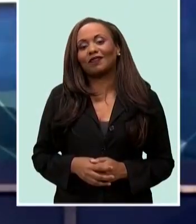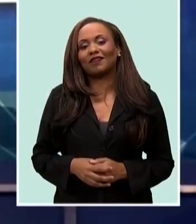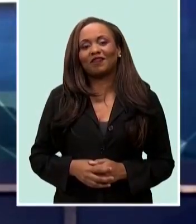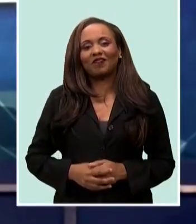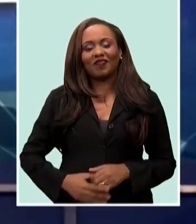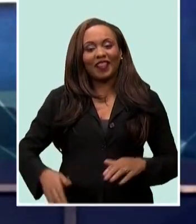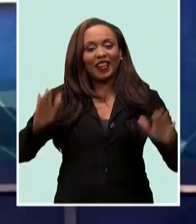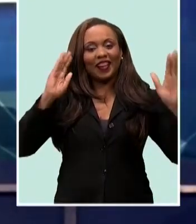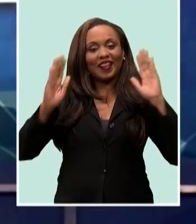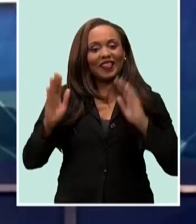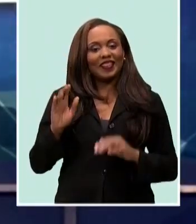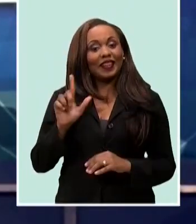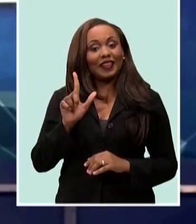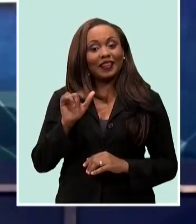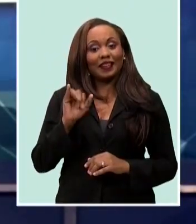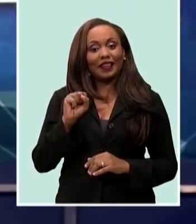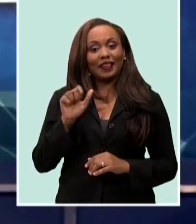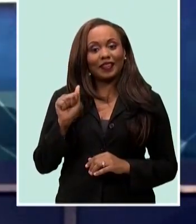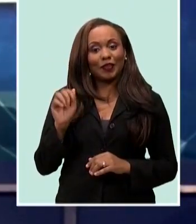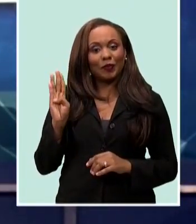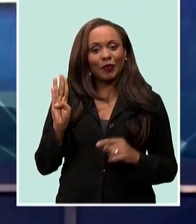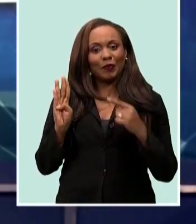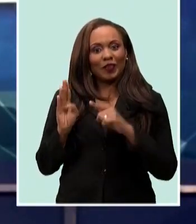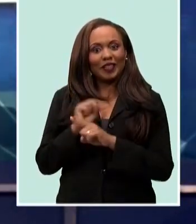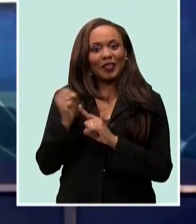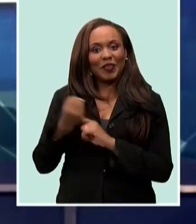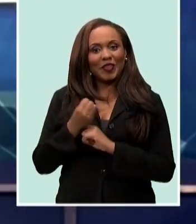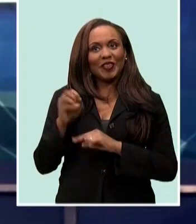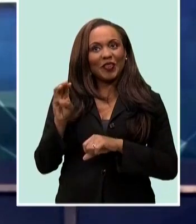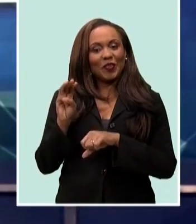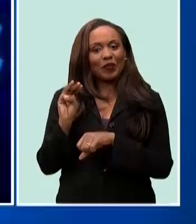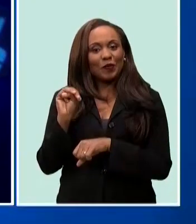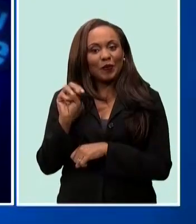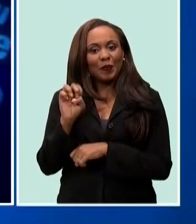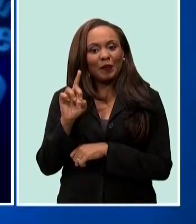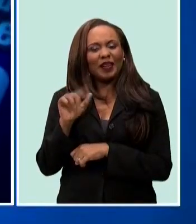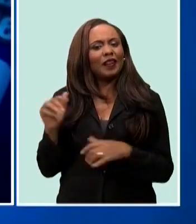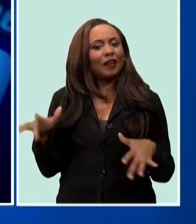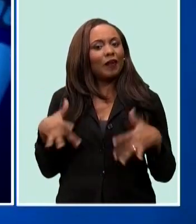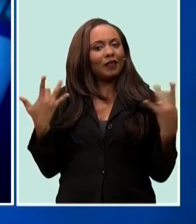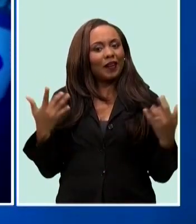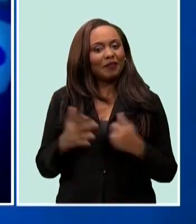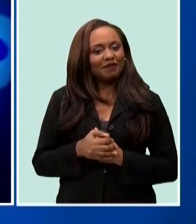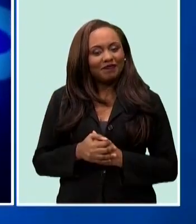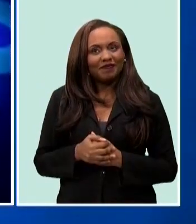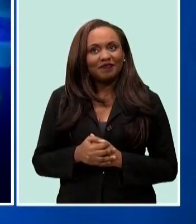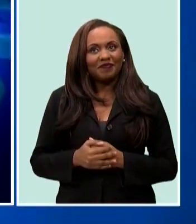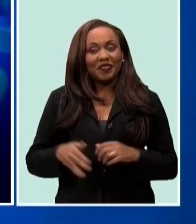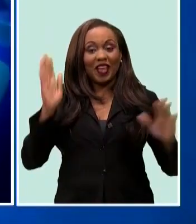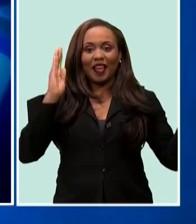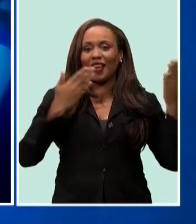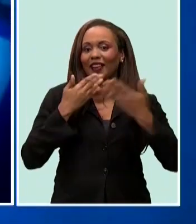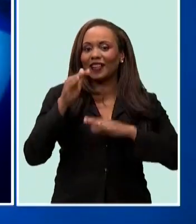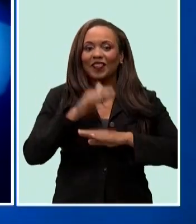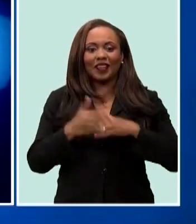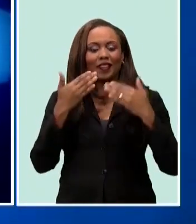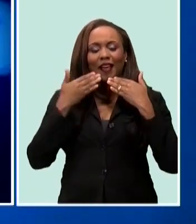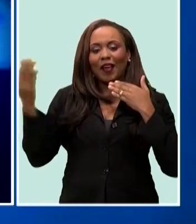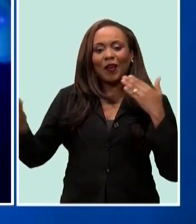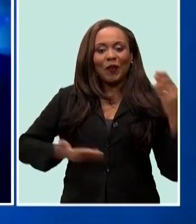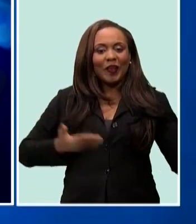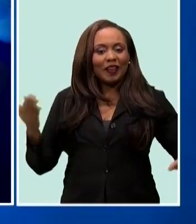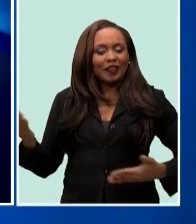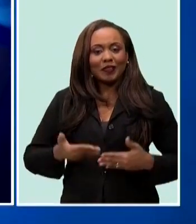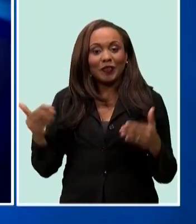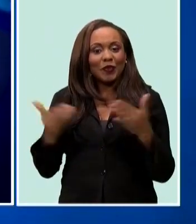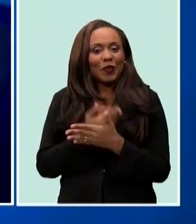And we say hello now to our Lisa Broom in our social media corner to tell us what is trending. Good evening, Lisa. Hi, good evening. Thank you and welcome to